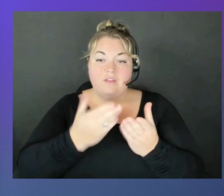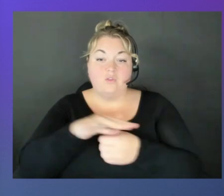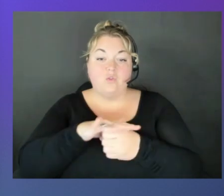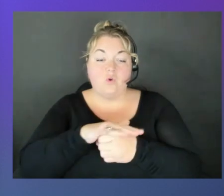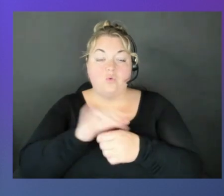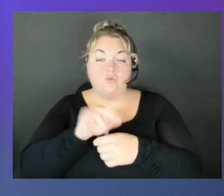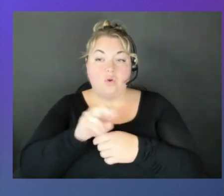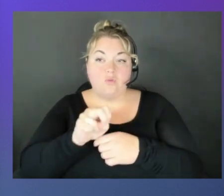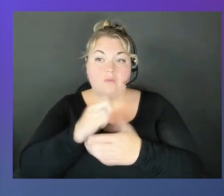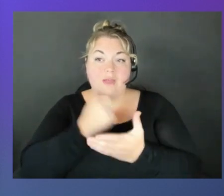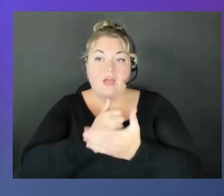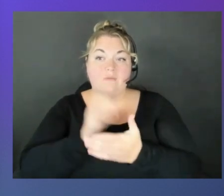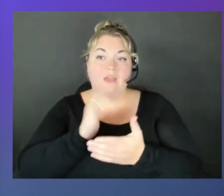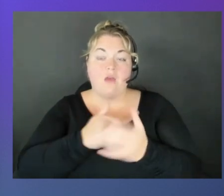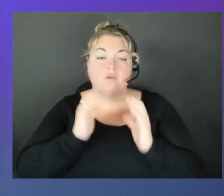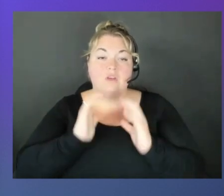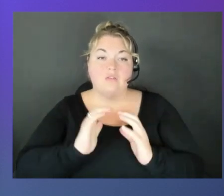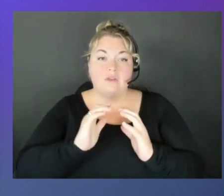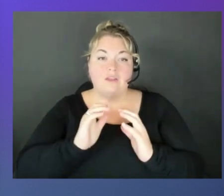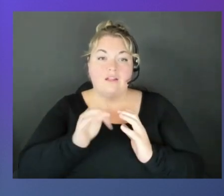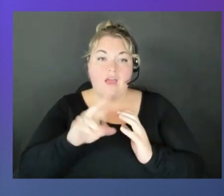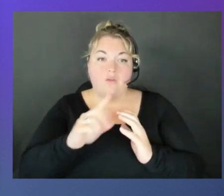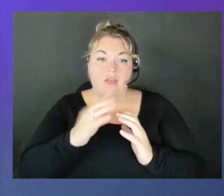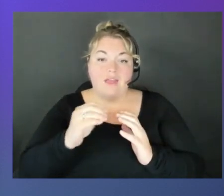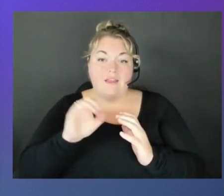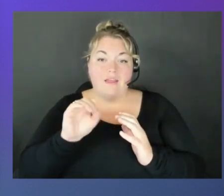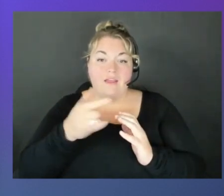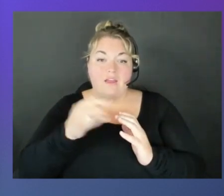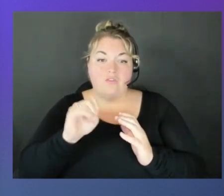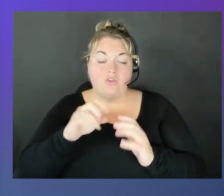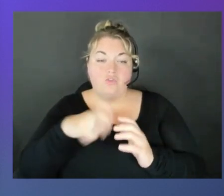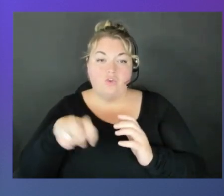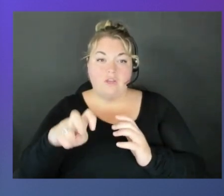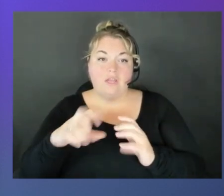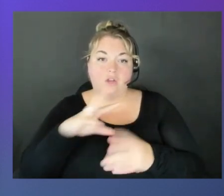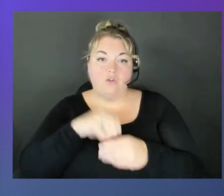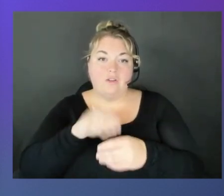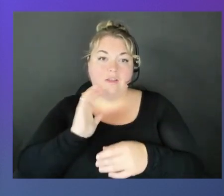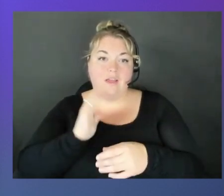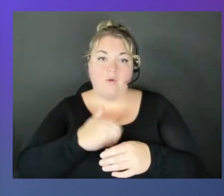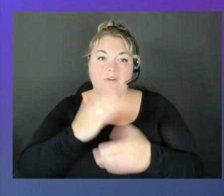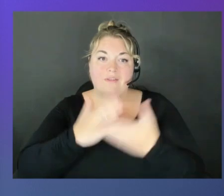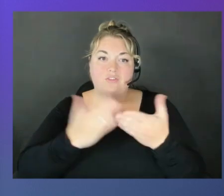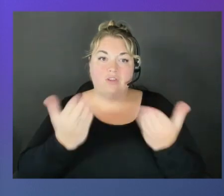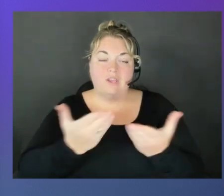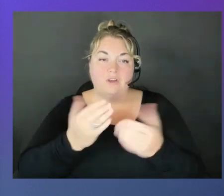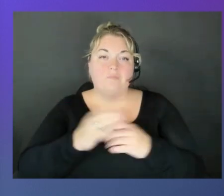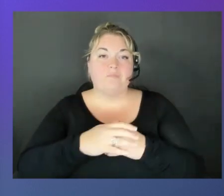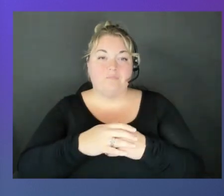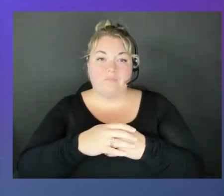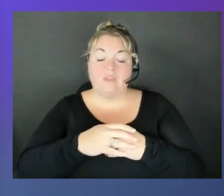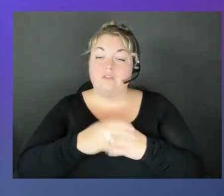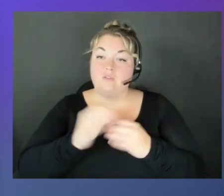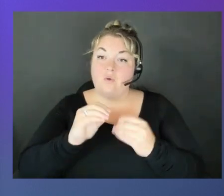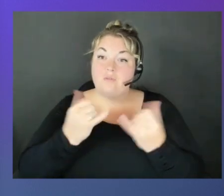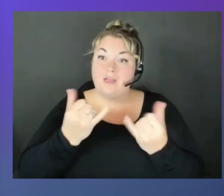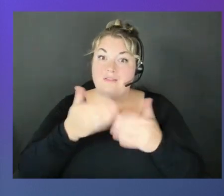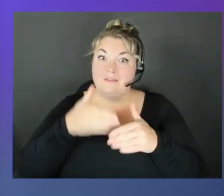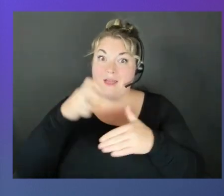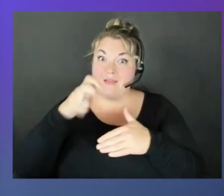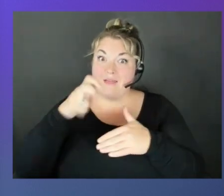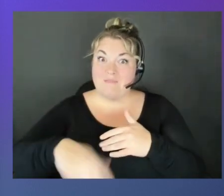with their cloud and edge journey, including our section here, hybrid cloud migrations. Sweet. Yeah, So let's dive in. yeah, please.